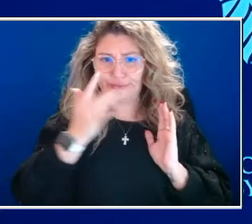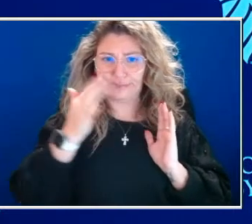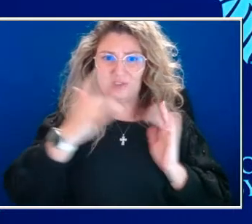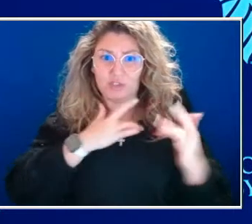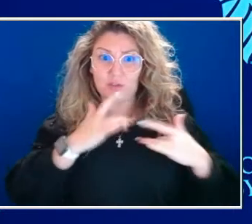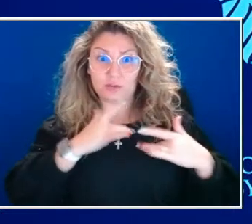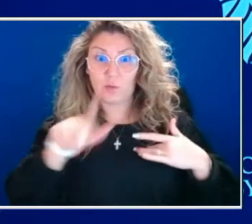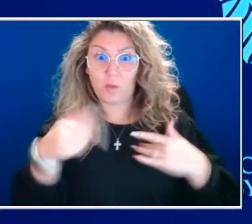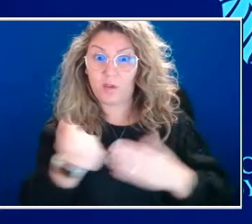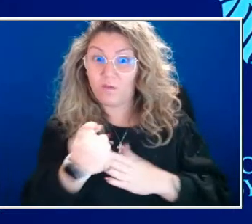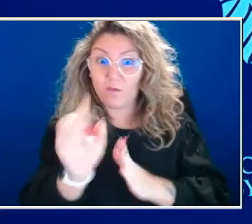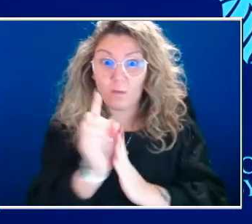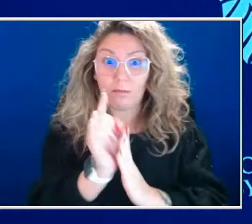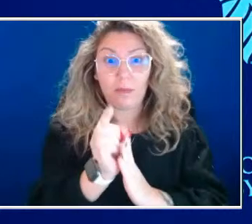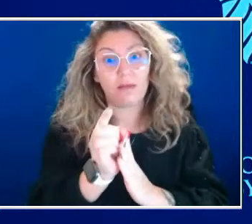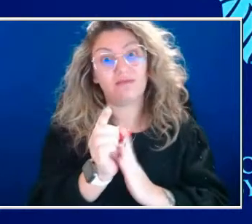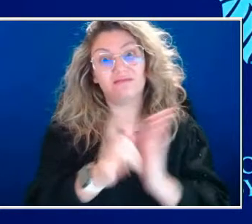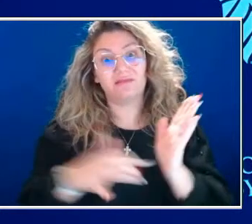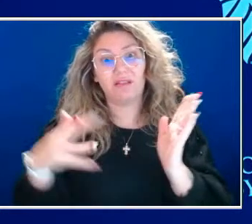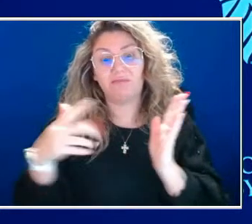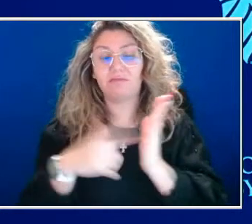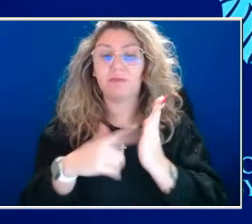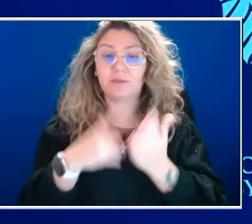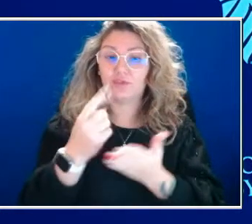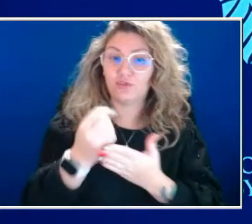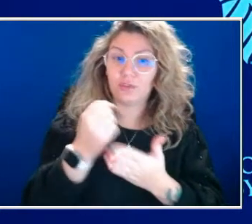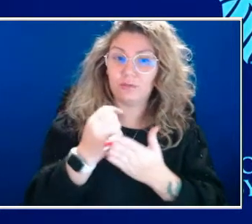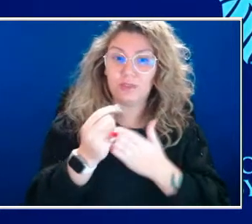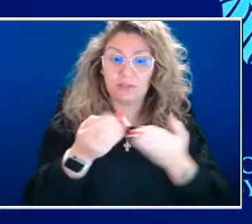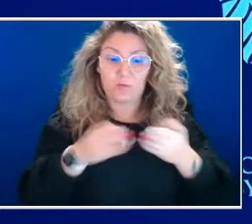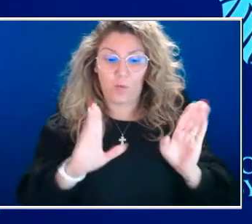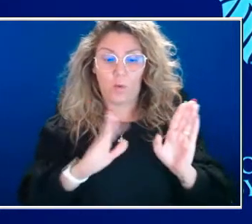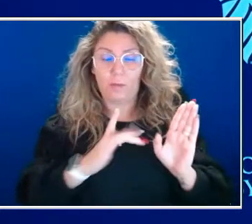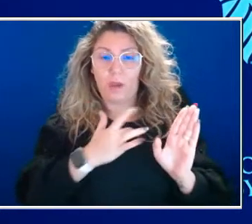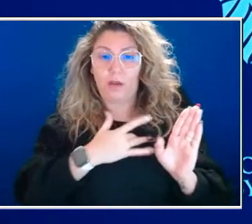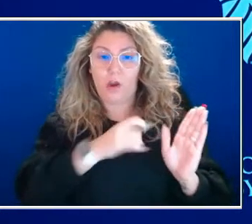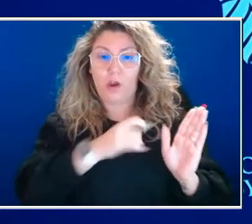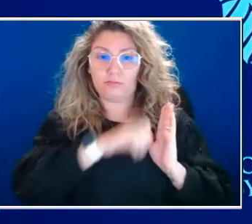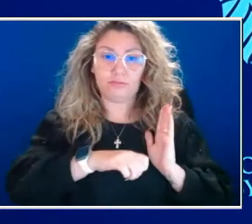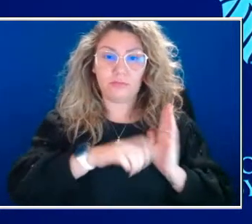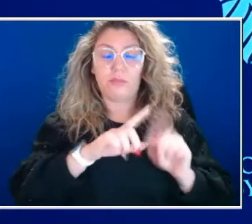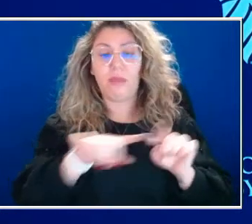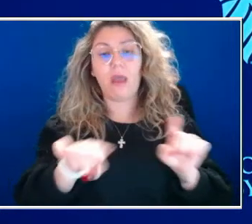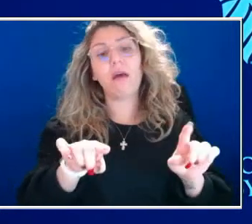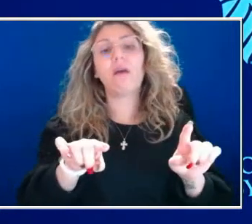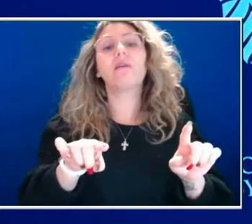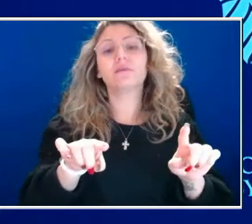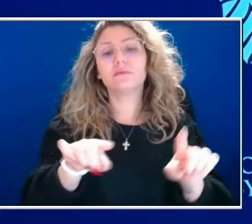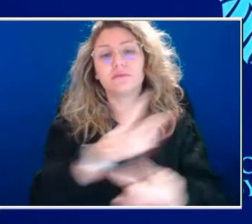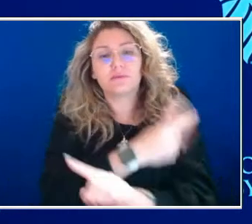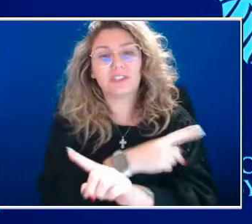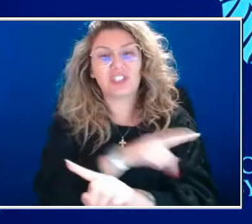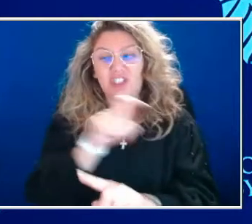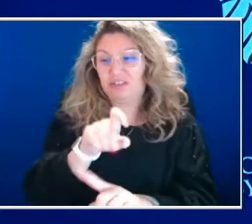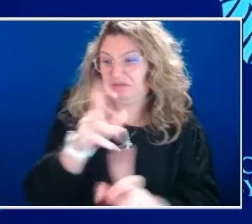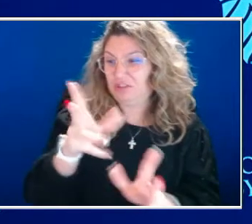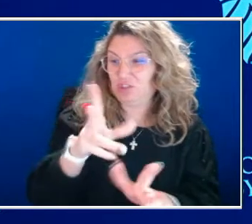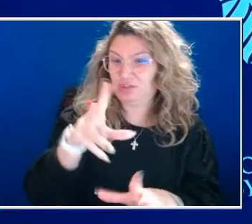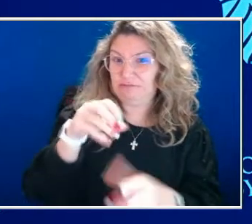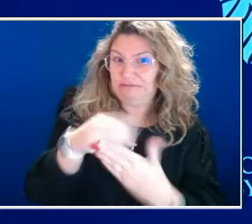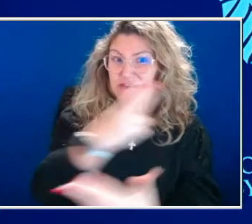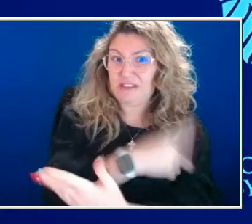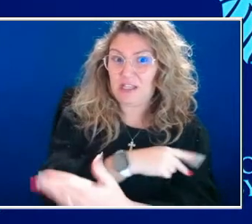sometimes. The treatment for that is an open heart surgery, but really a patient needs to be already in the hospital at the time of rupture